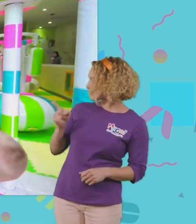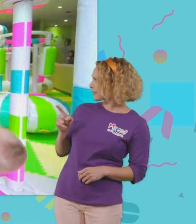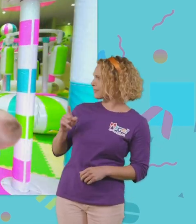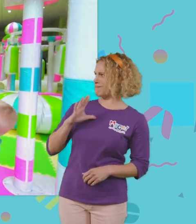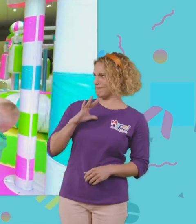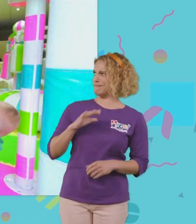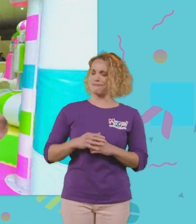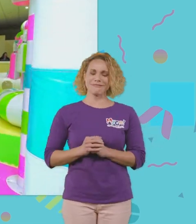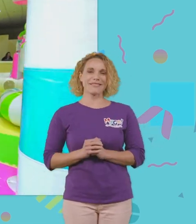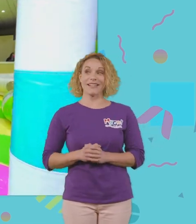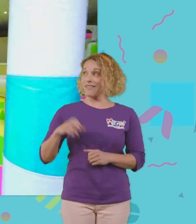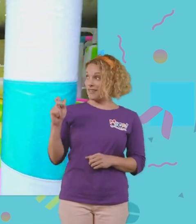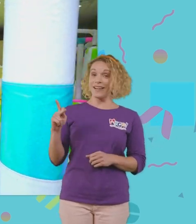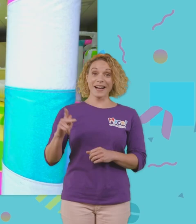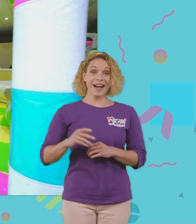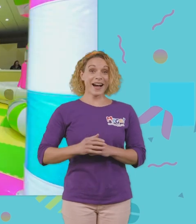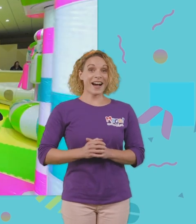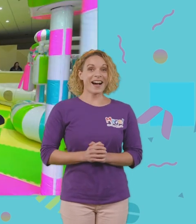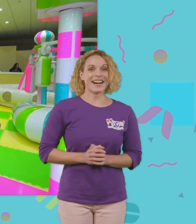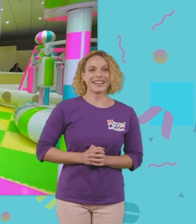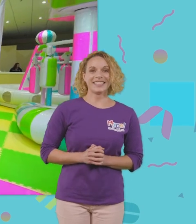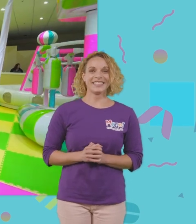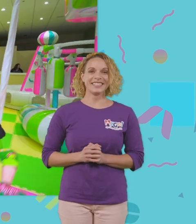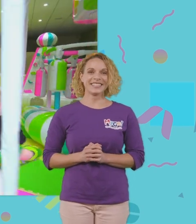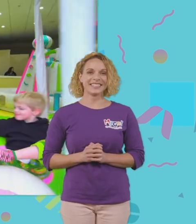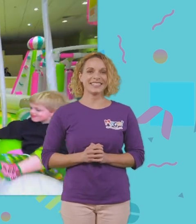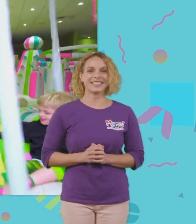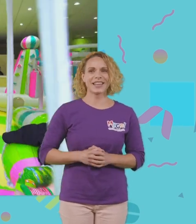Whoa. Really? That's so cool. All right.